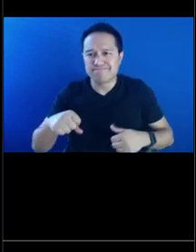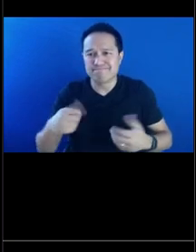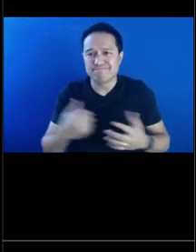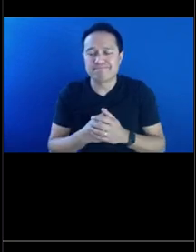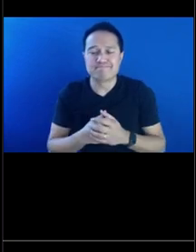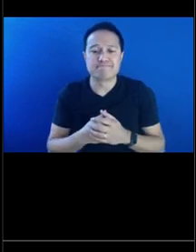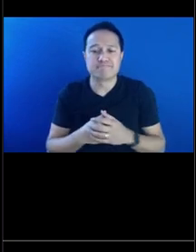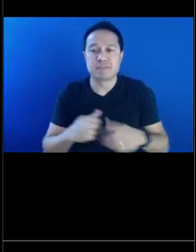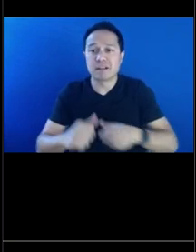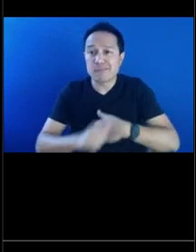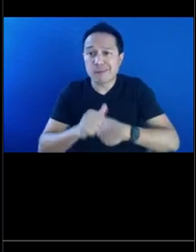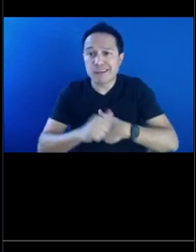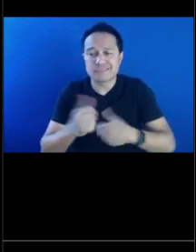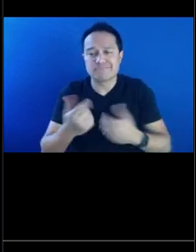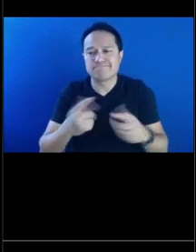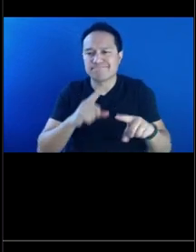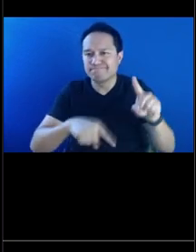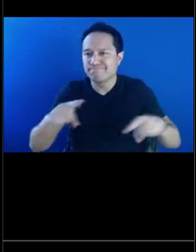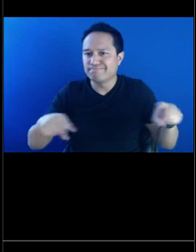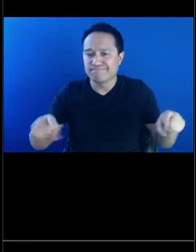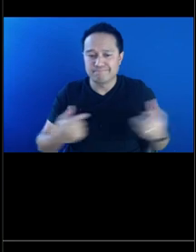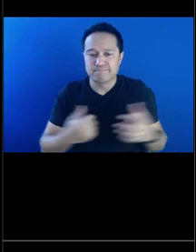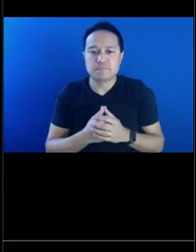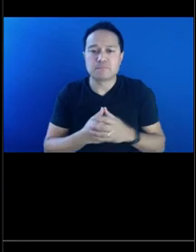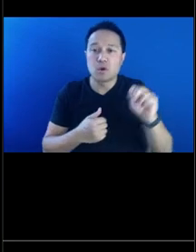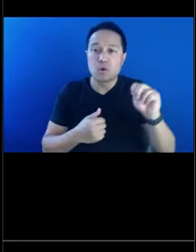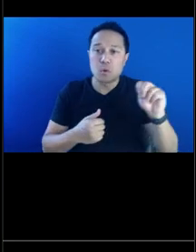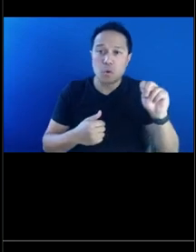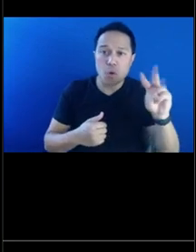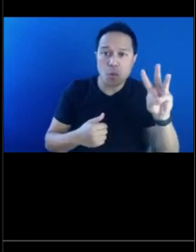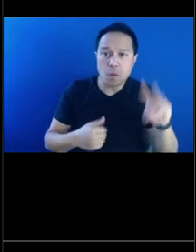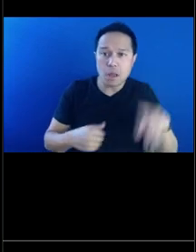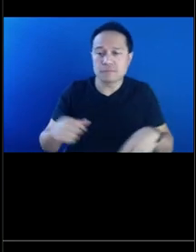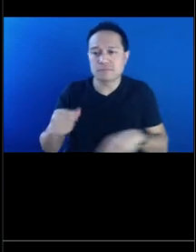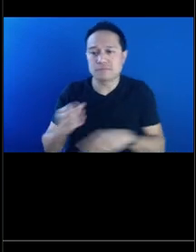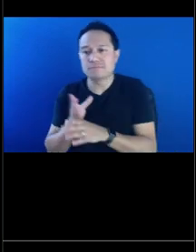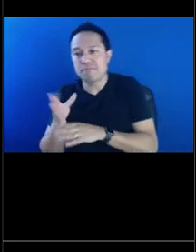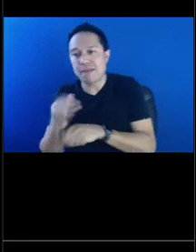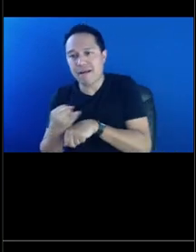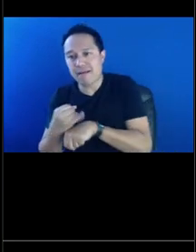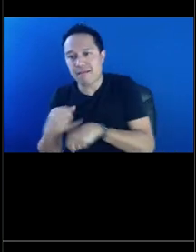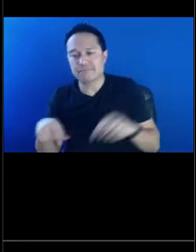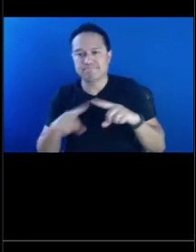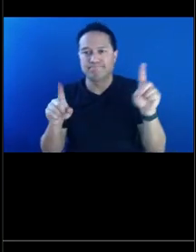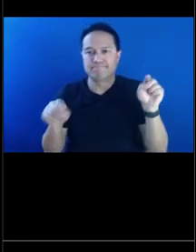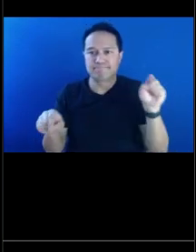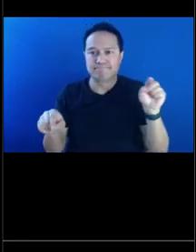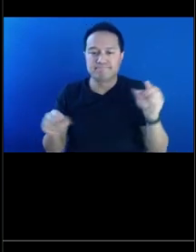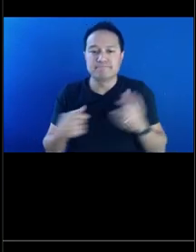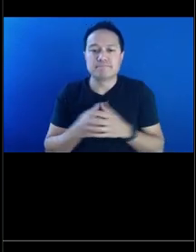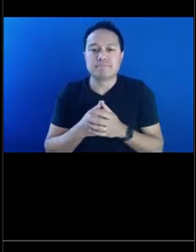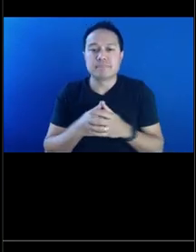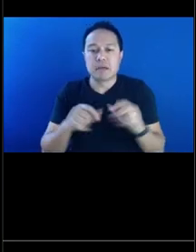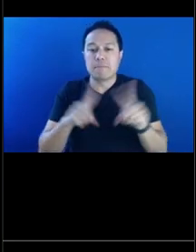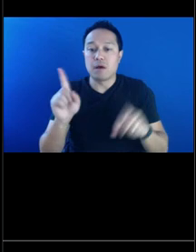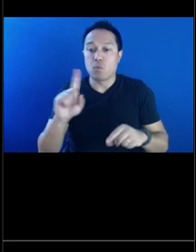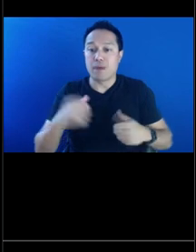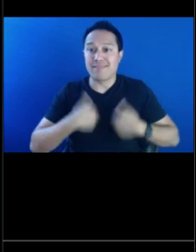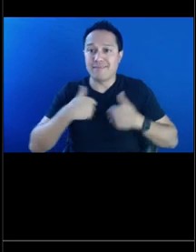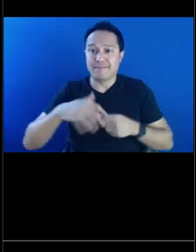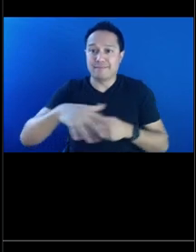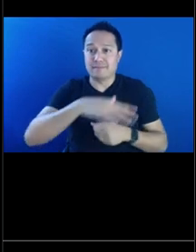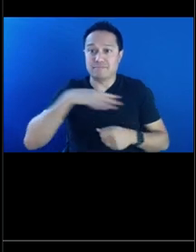threats differ across the area between the northwesterns and the main islands. And so as you can imagine, the habitat in these areas is